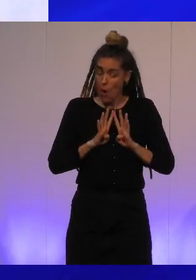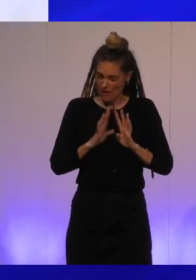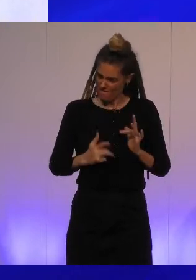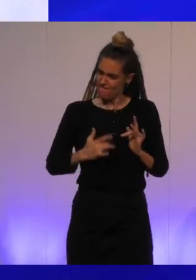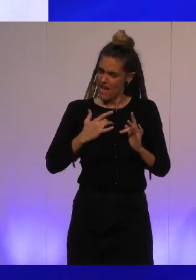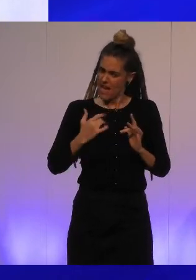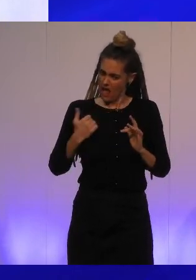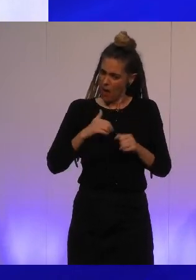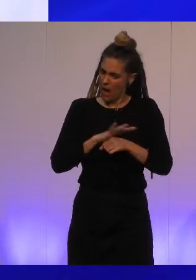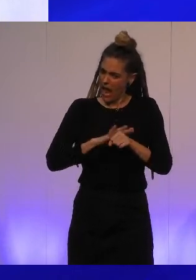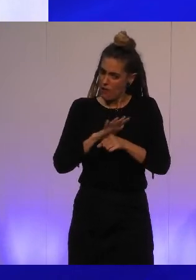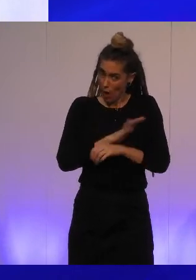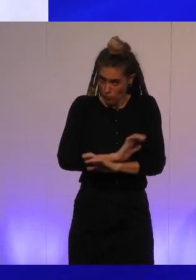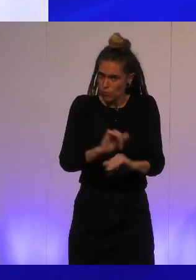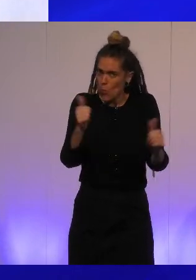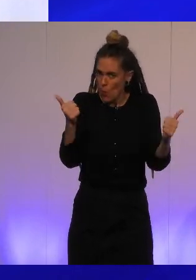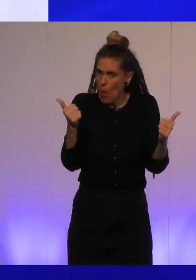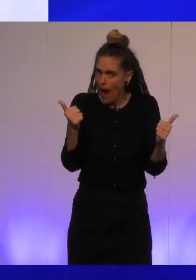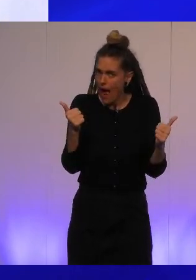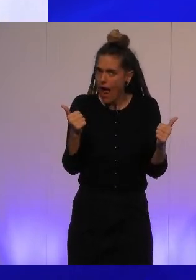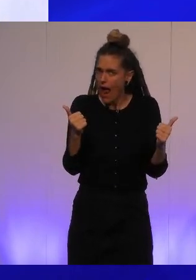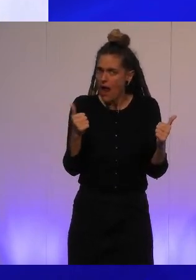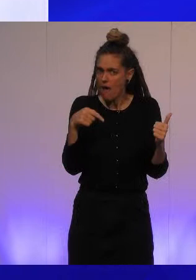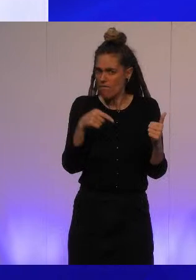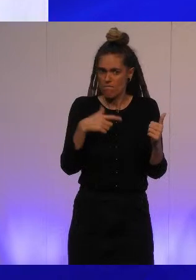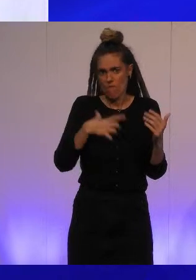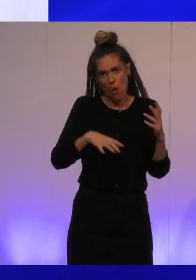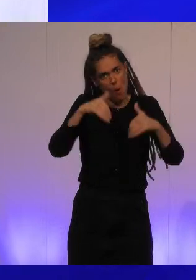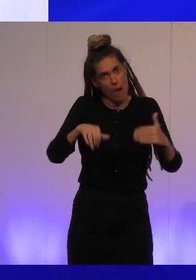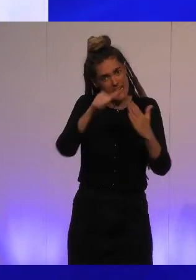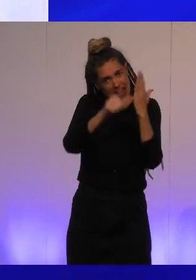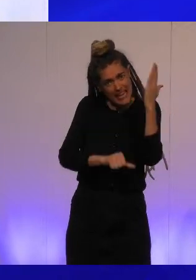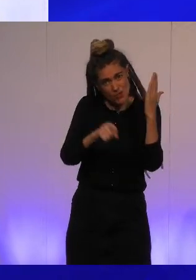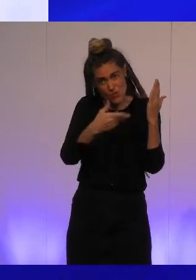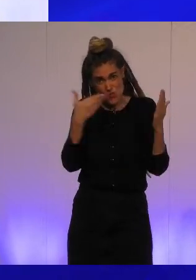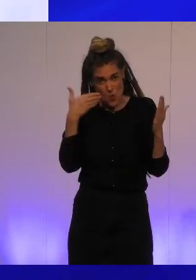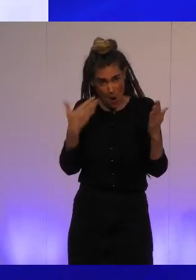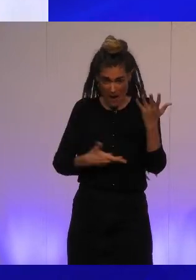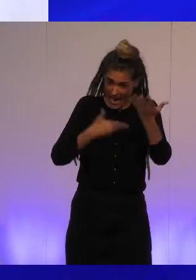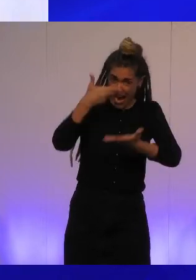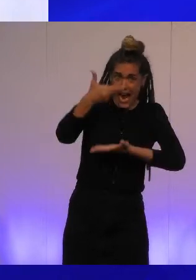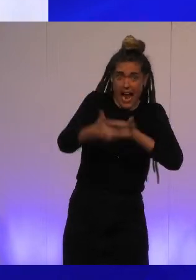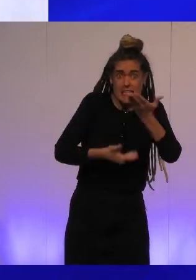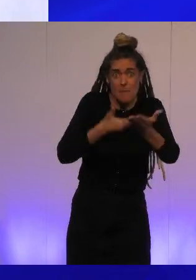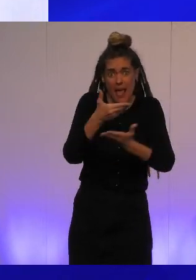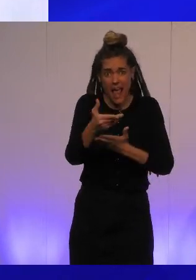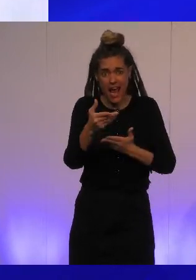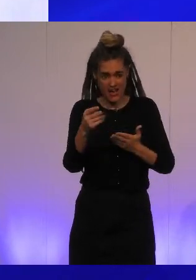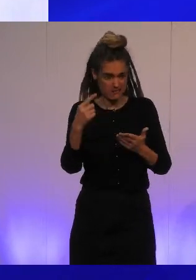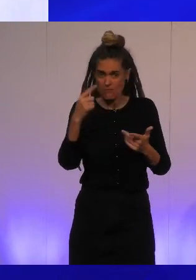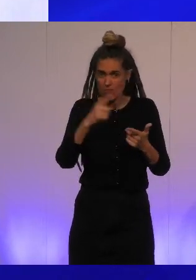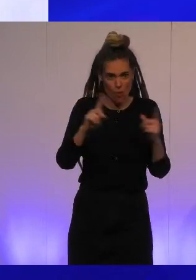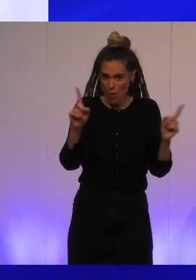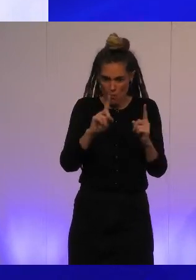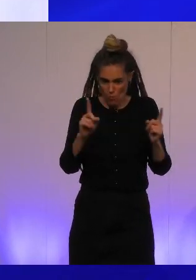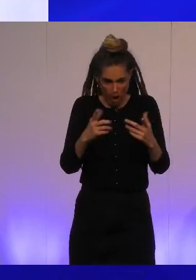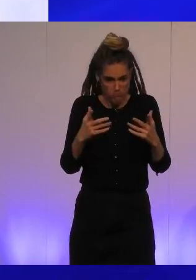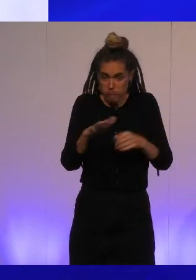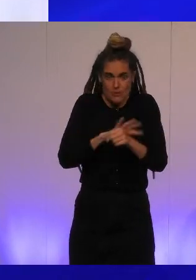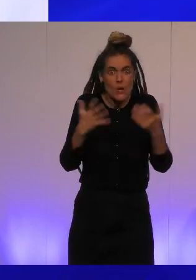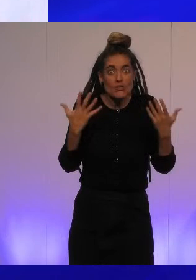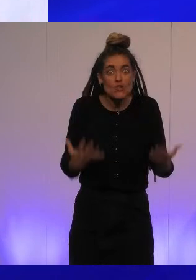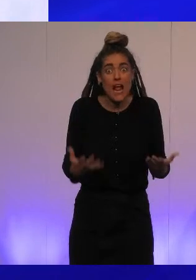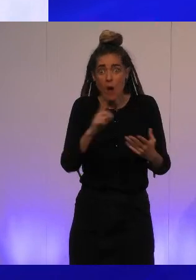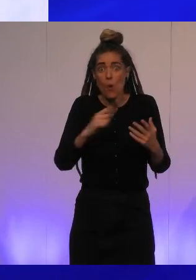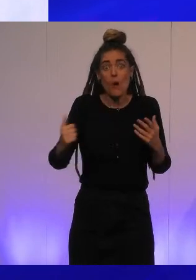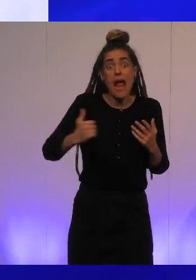in this regard. But I think if you could maybe explain a little of where we're up to and what we're anticipating playing out over the next 12 months, that will